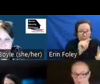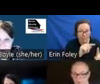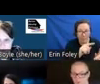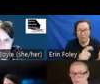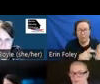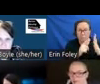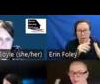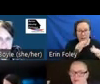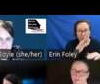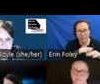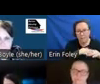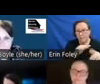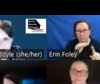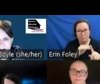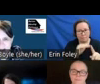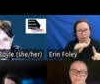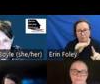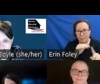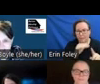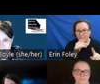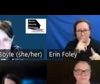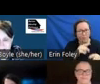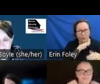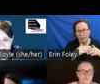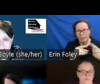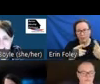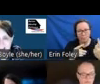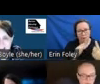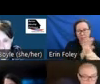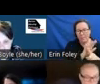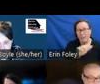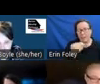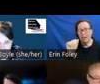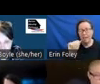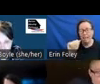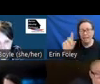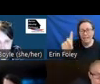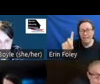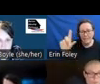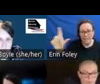least prompting for at least one activity of daily living.